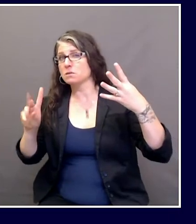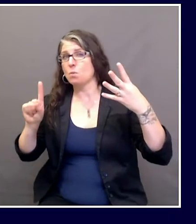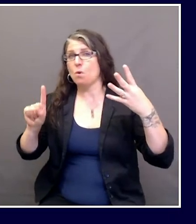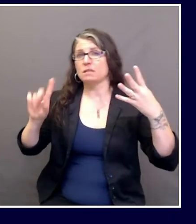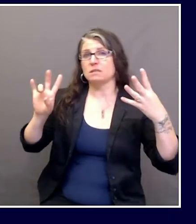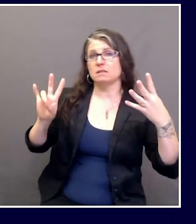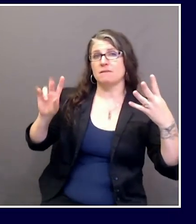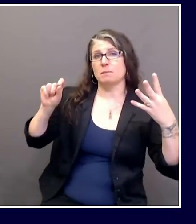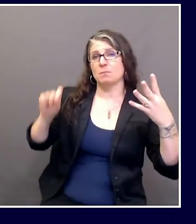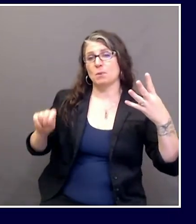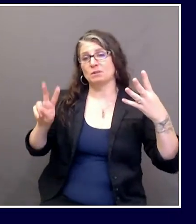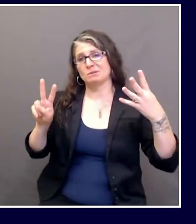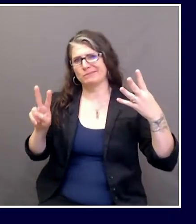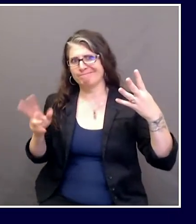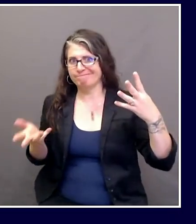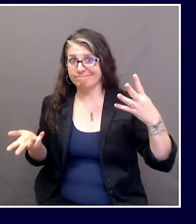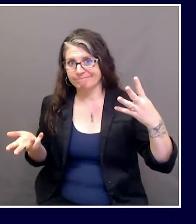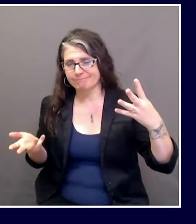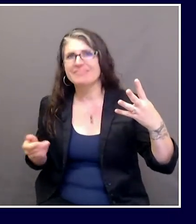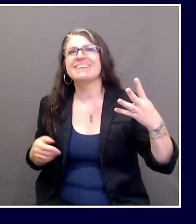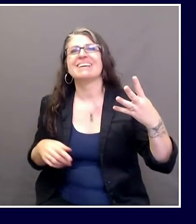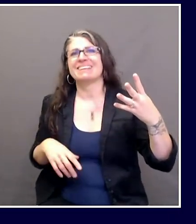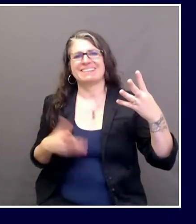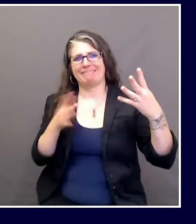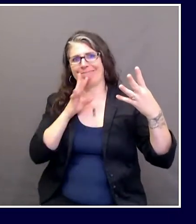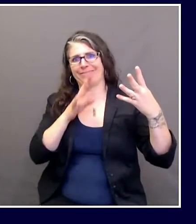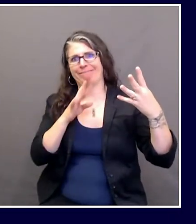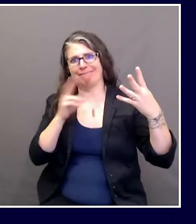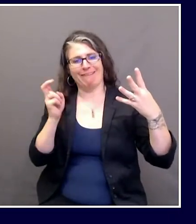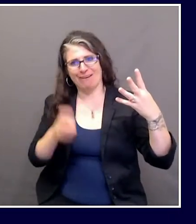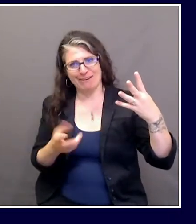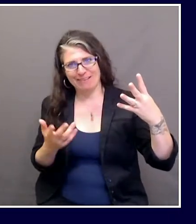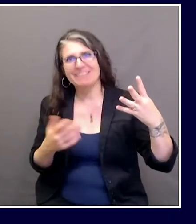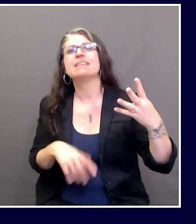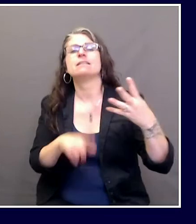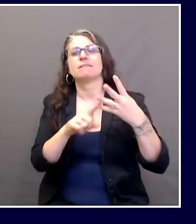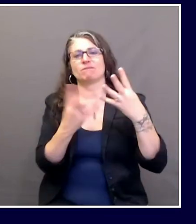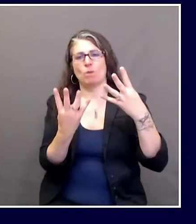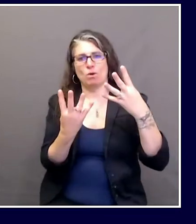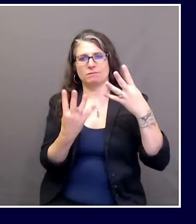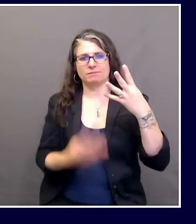B1617.2, doesn't really roll off the tongue, we have found 4 cases.